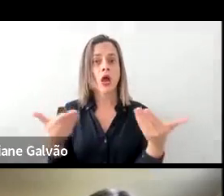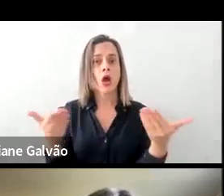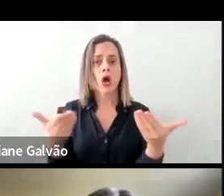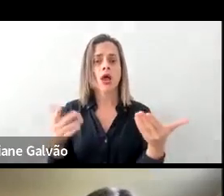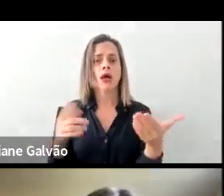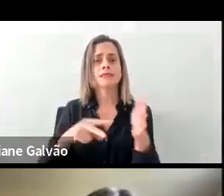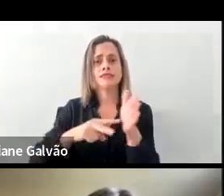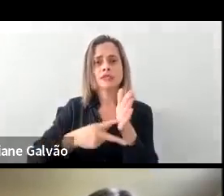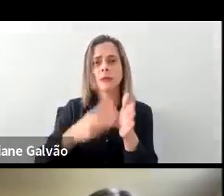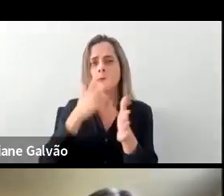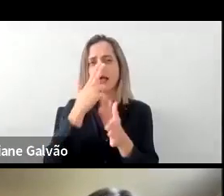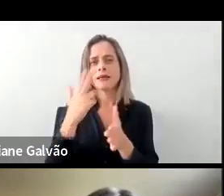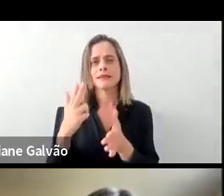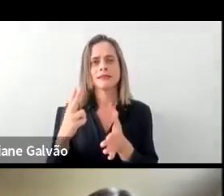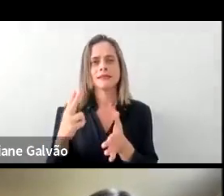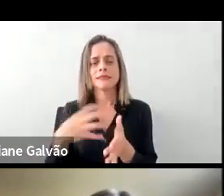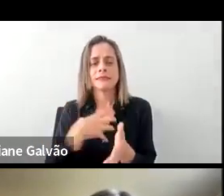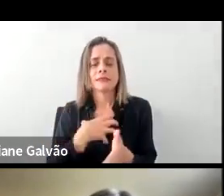for doing what they're doing.